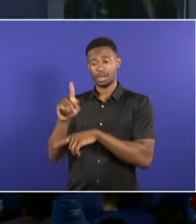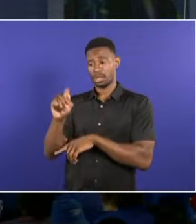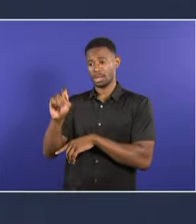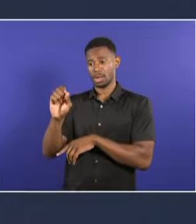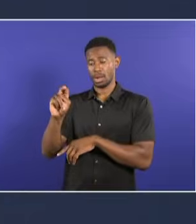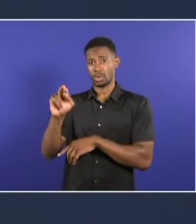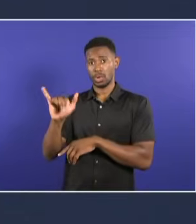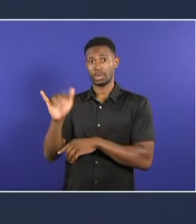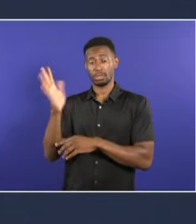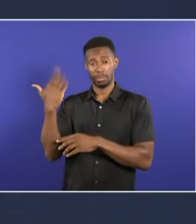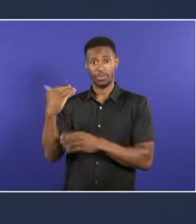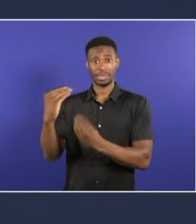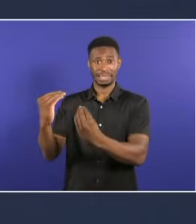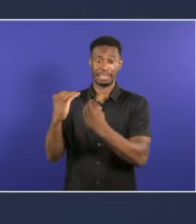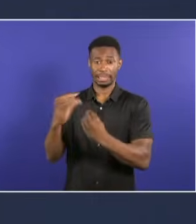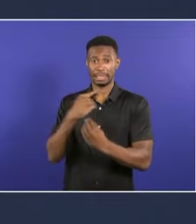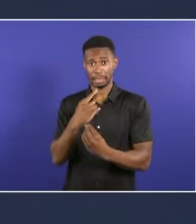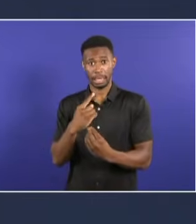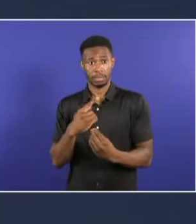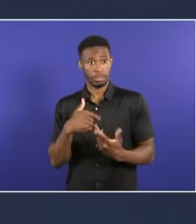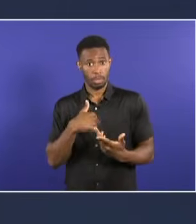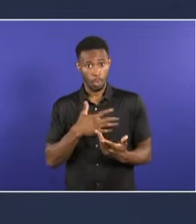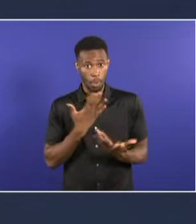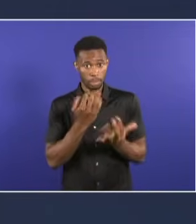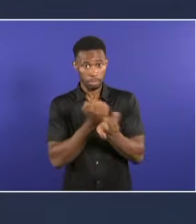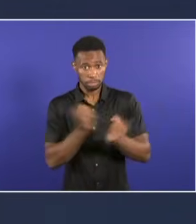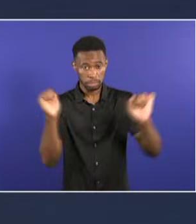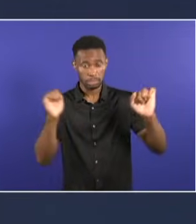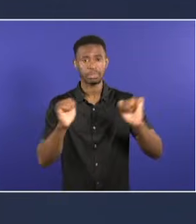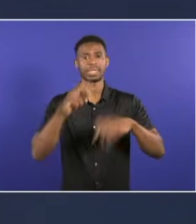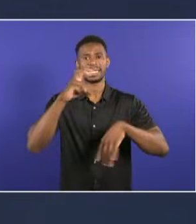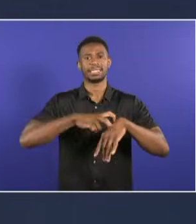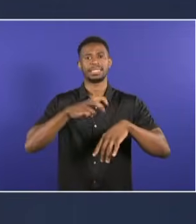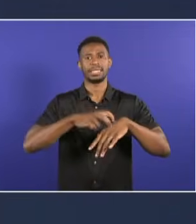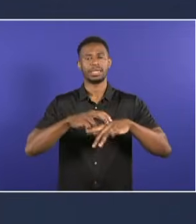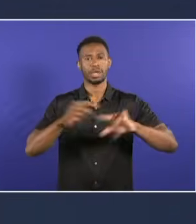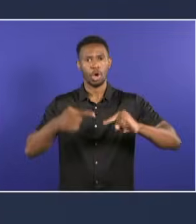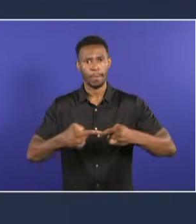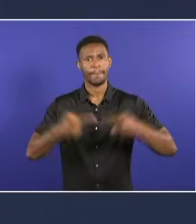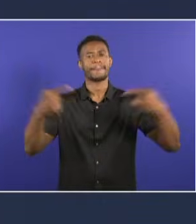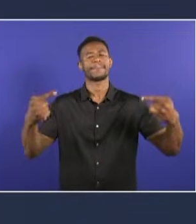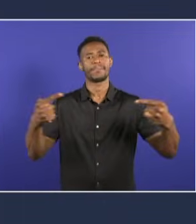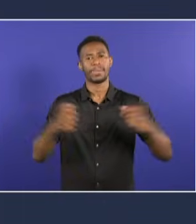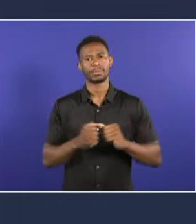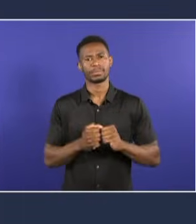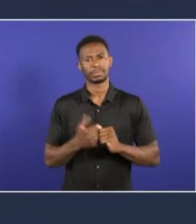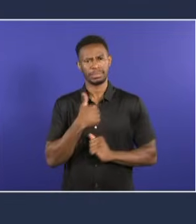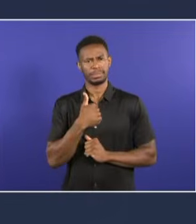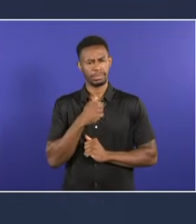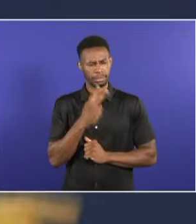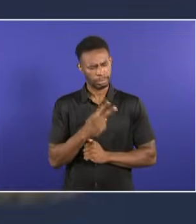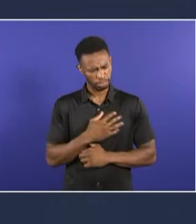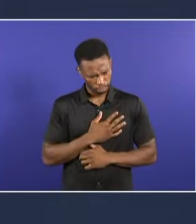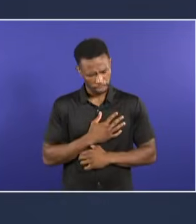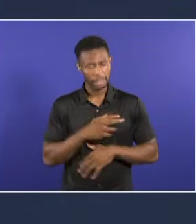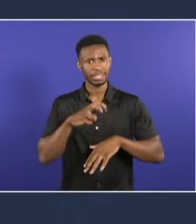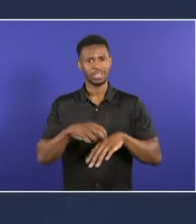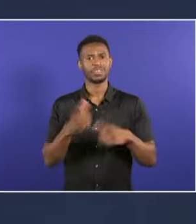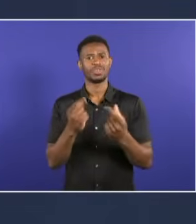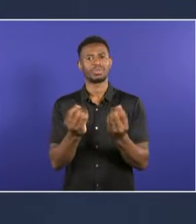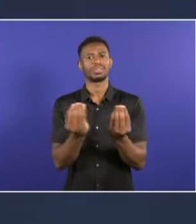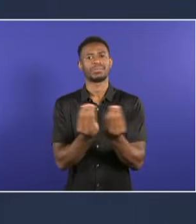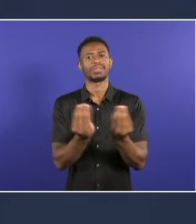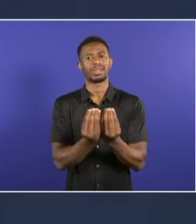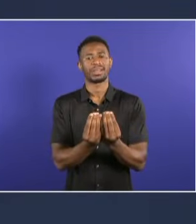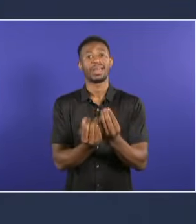opposition. And so it seemed obvious to me that something had to be done about this. So we started a new